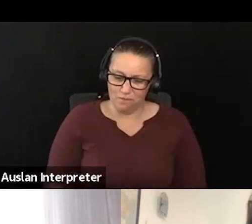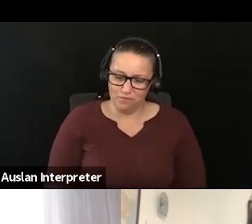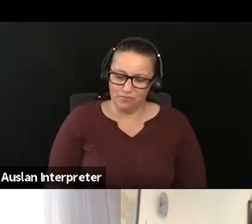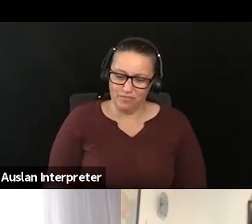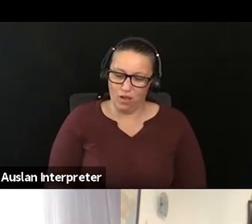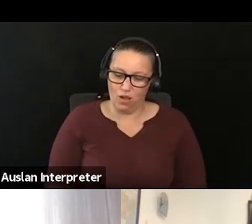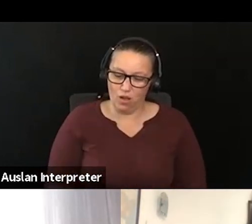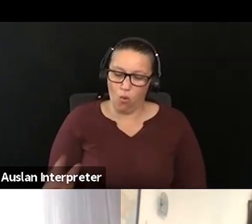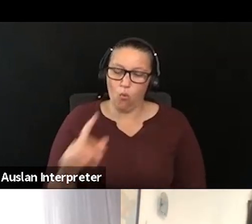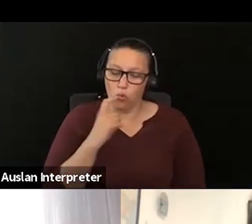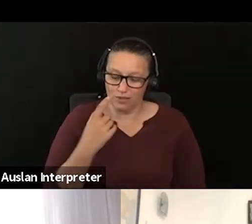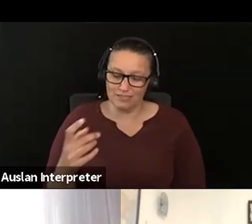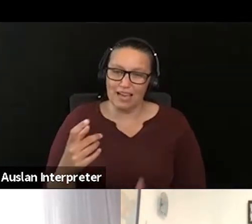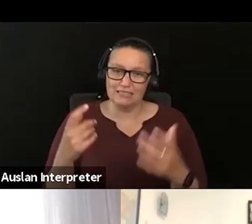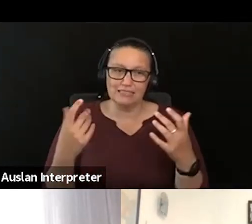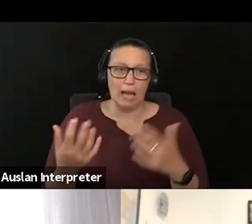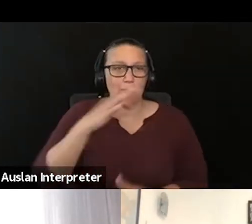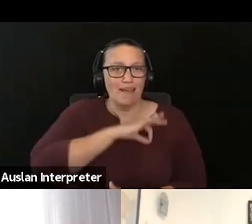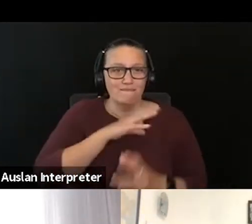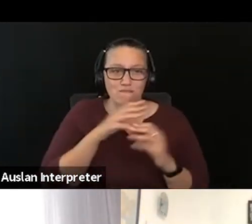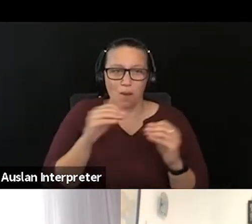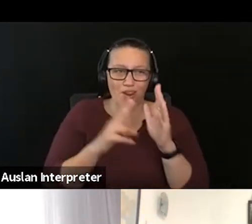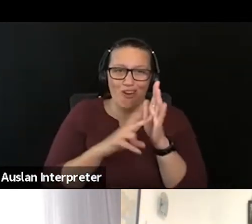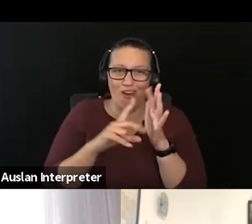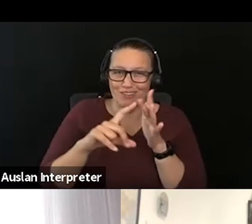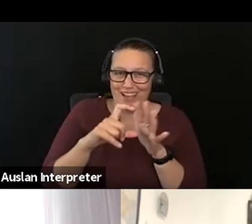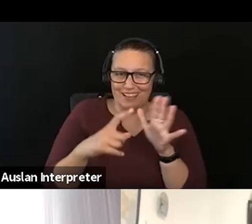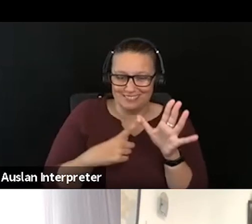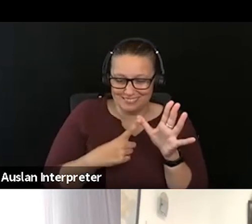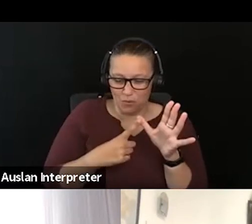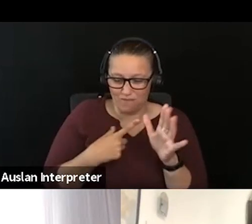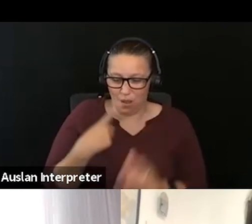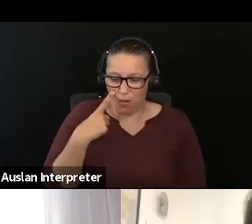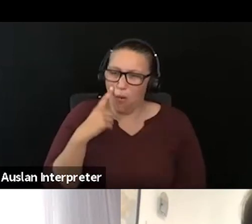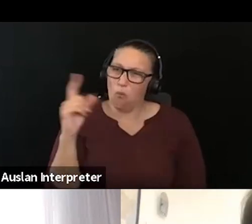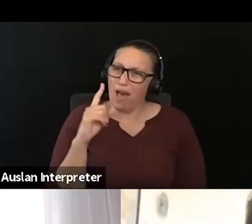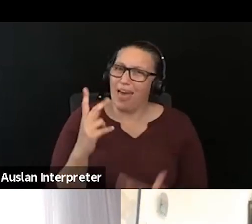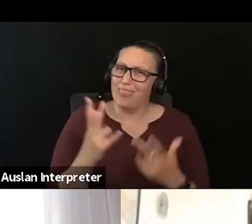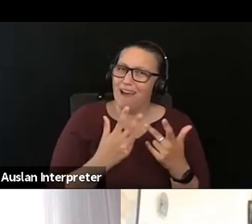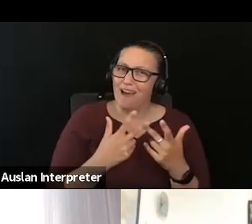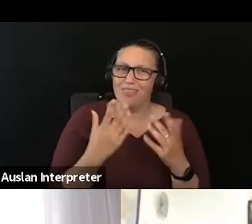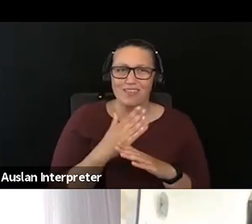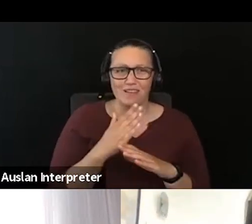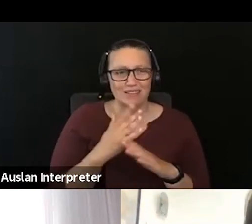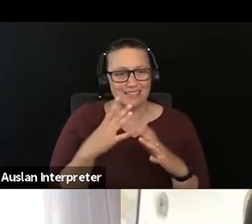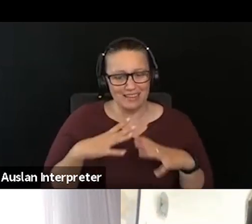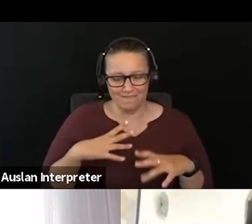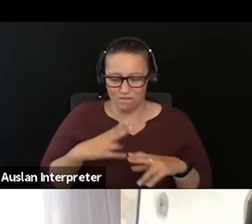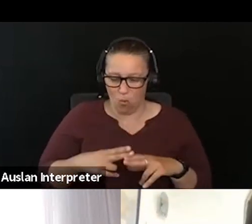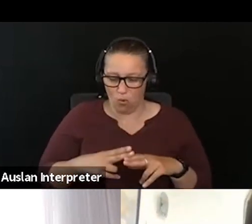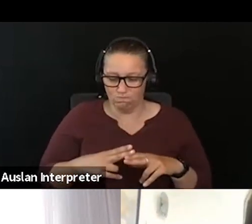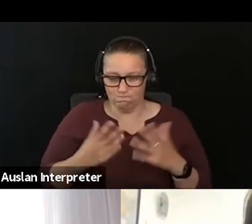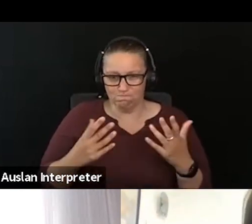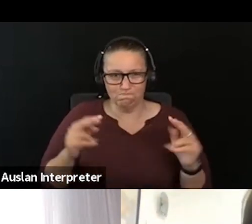from NIDA, was to look at what data would be needed to carry out a similar analysis in the US, maybe not at national level, but at